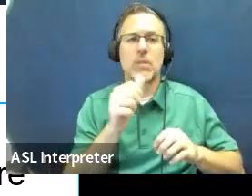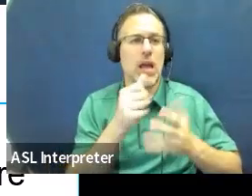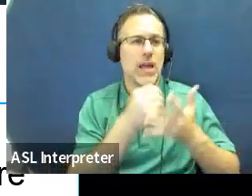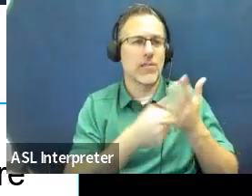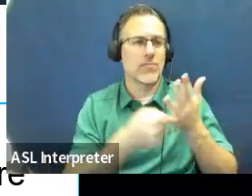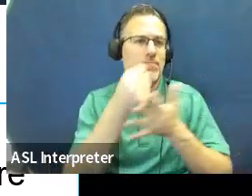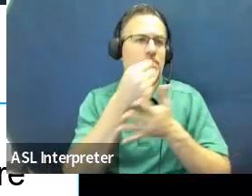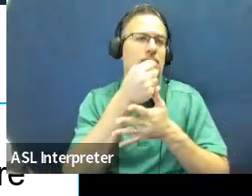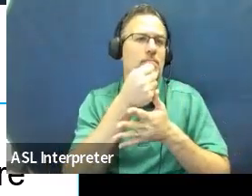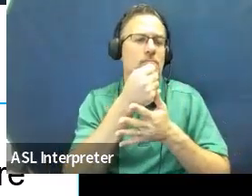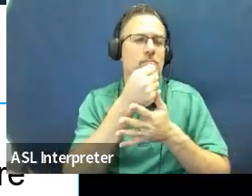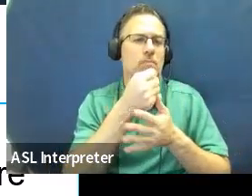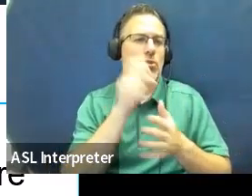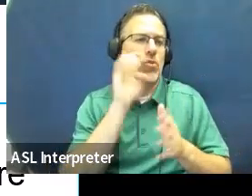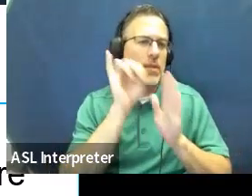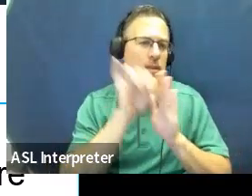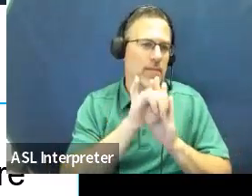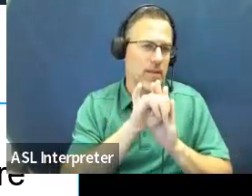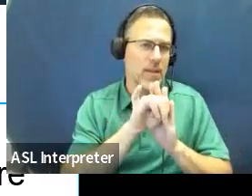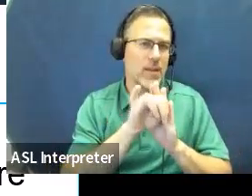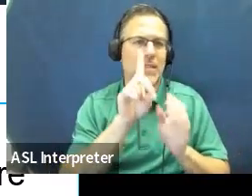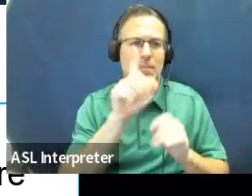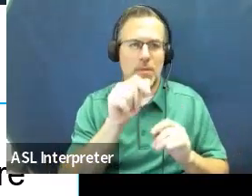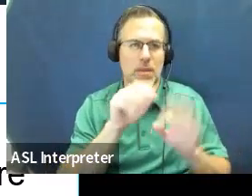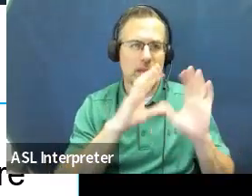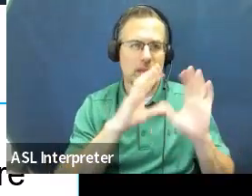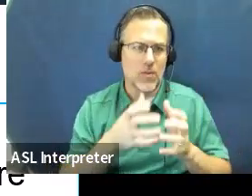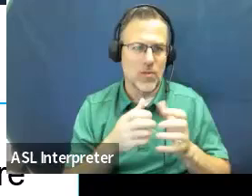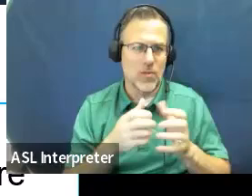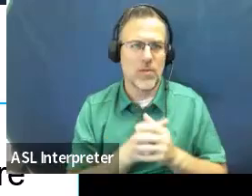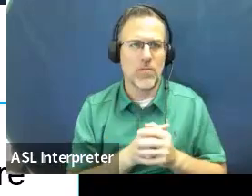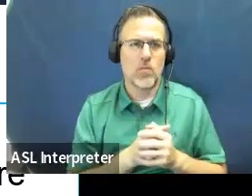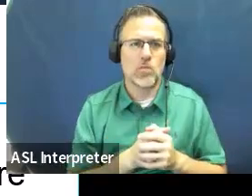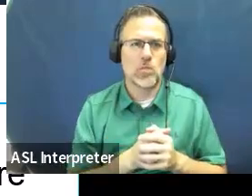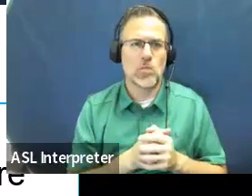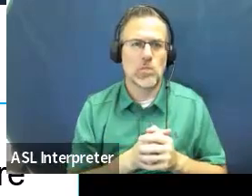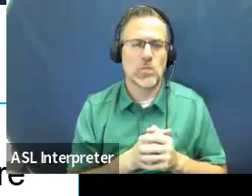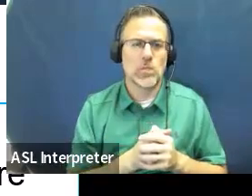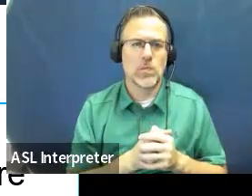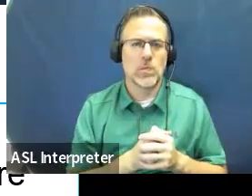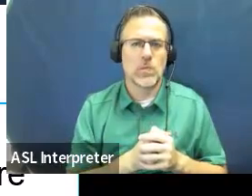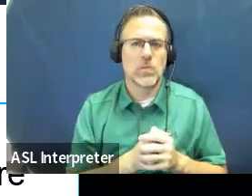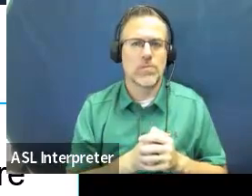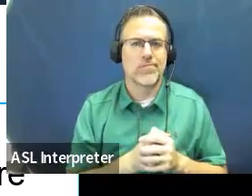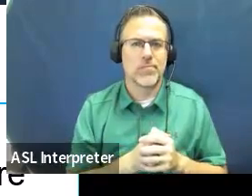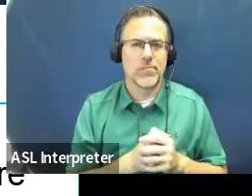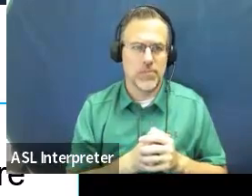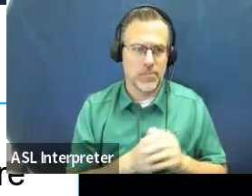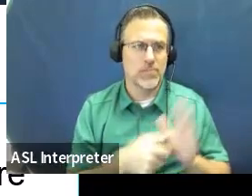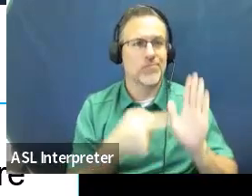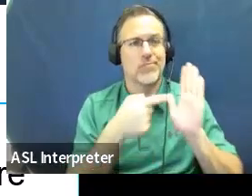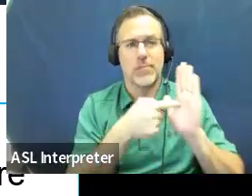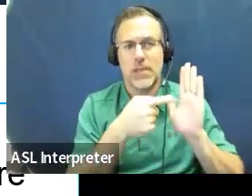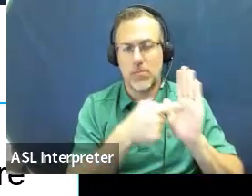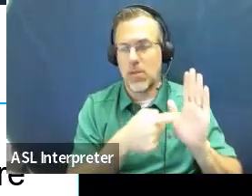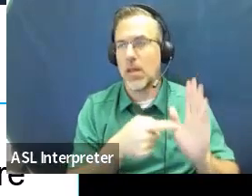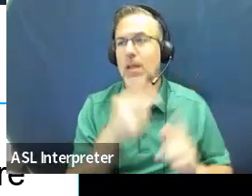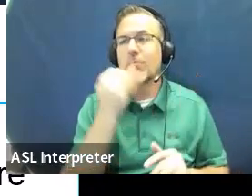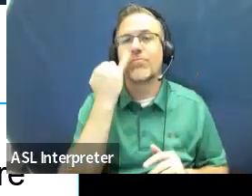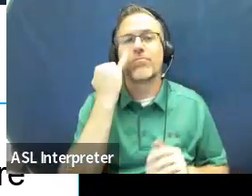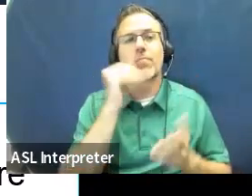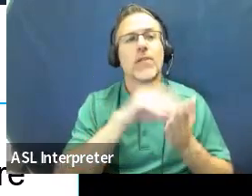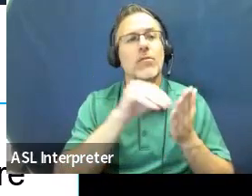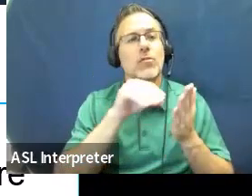that disability category. So an example is with a student identified